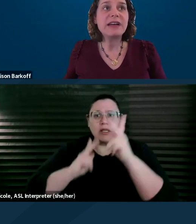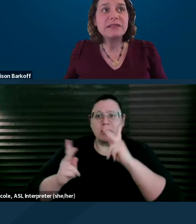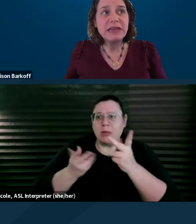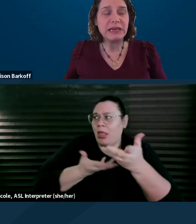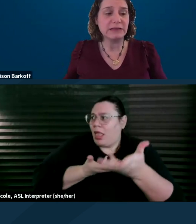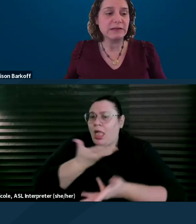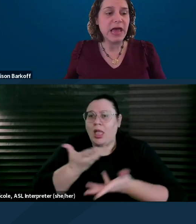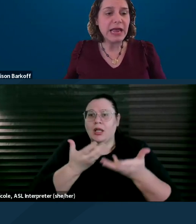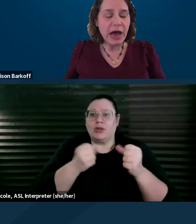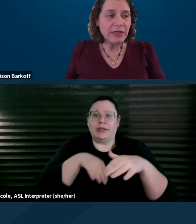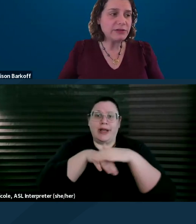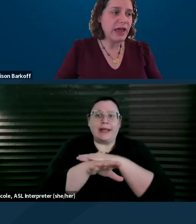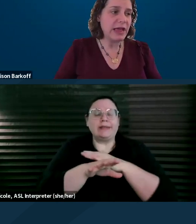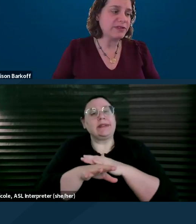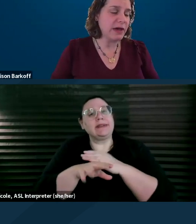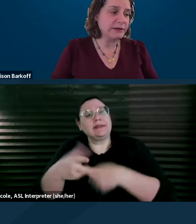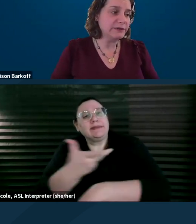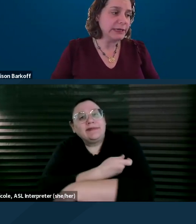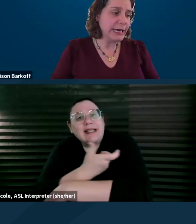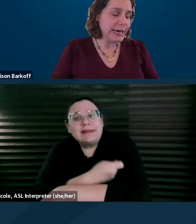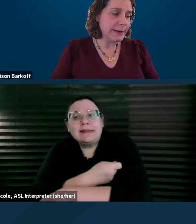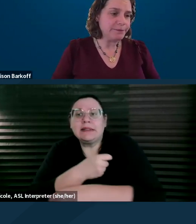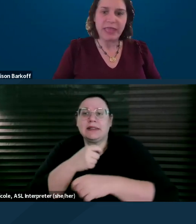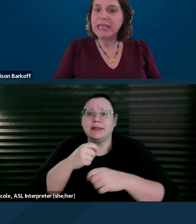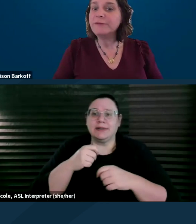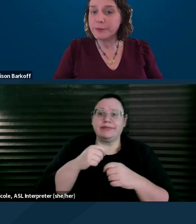access vaccines and other types of